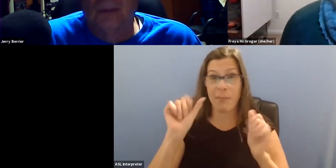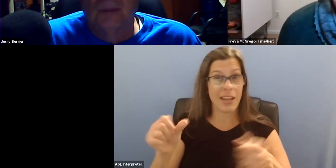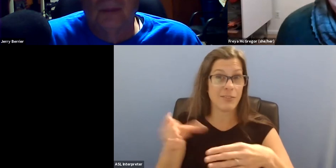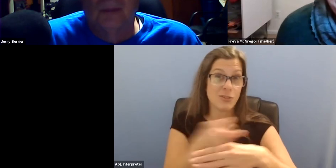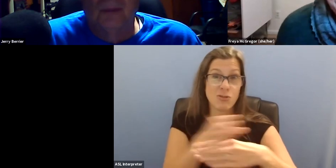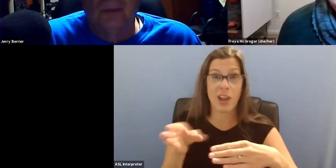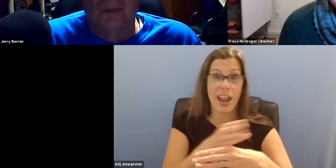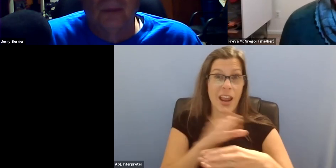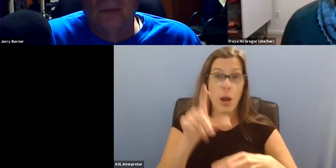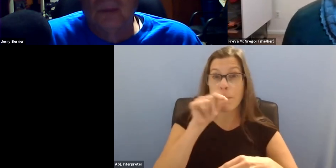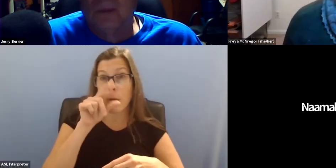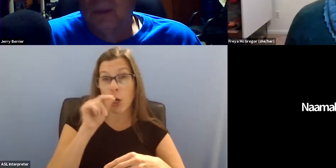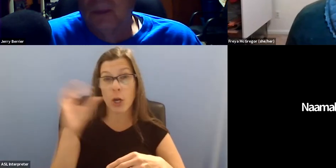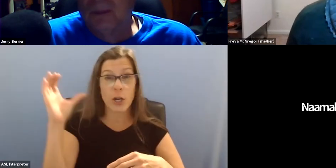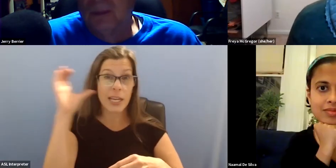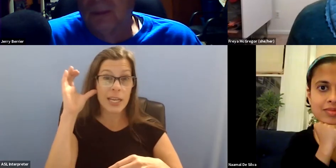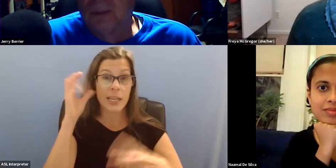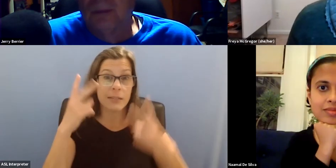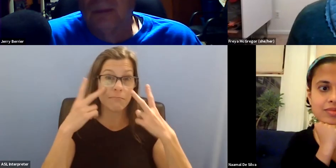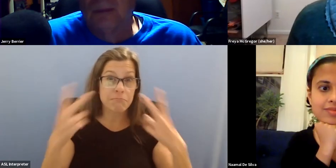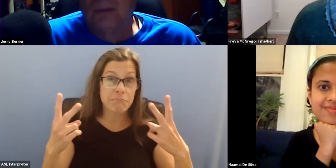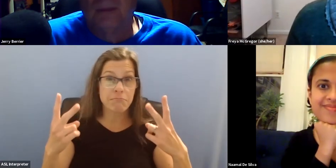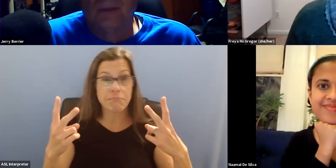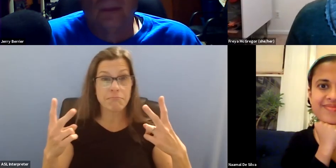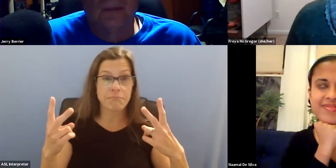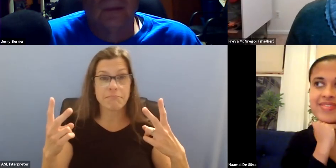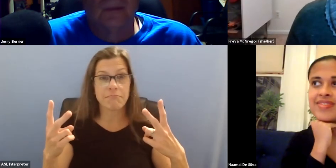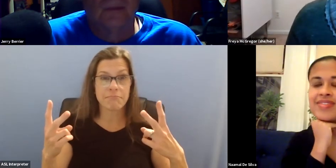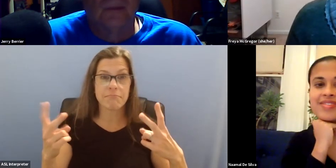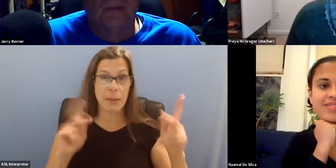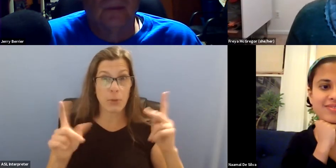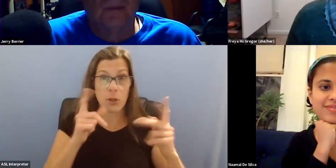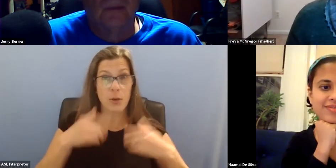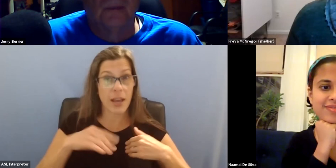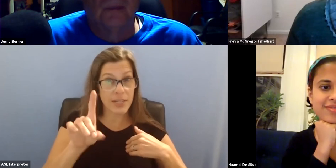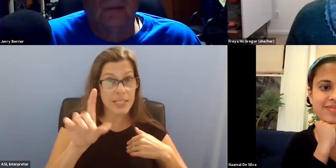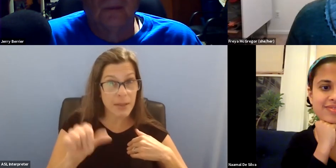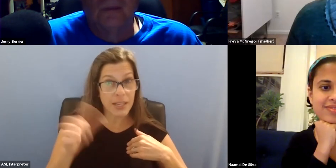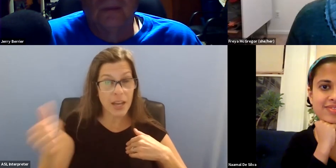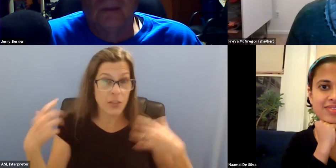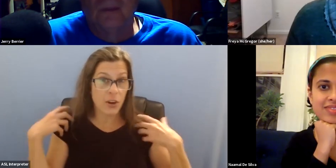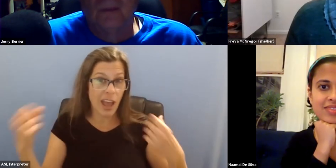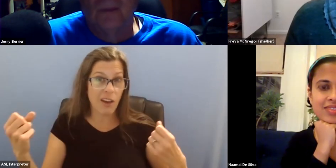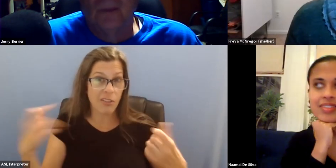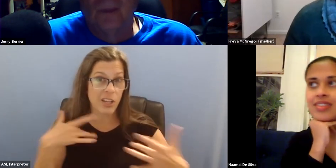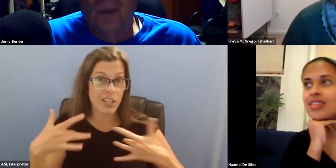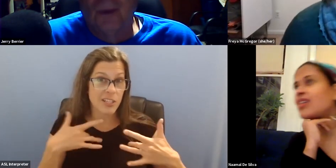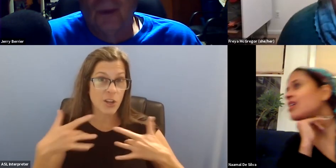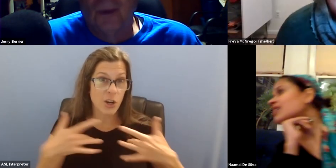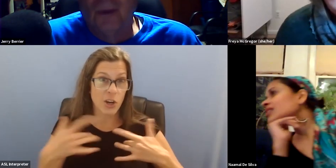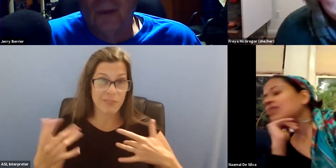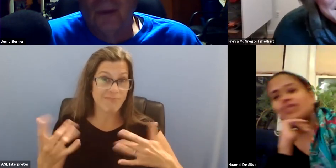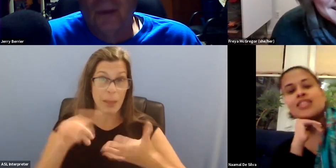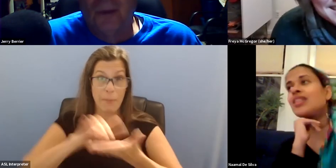birding with people who have disabilities and other health concerns. Um, thank you so much, Jerry, for sharing